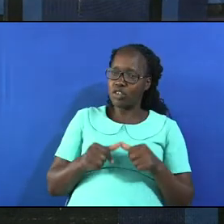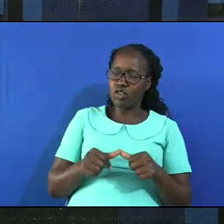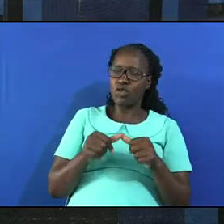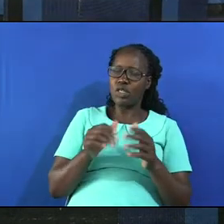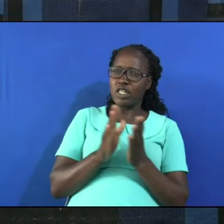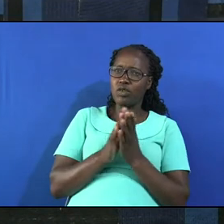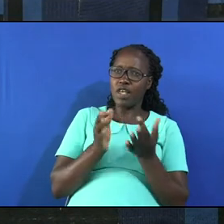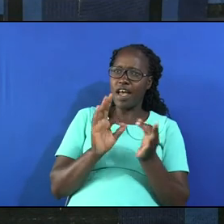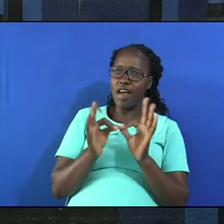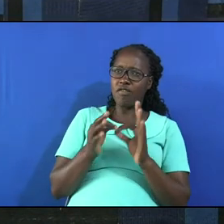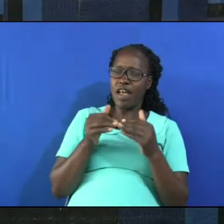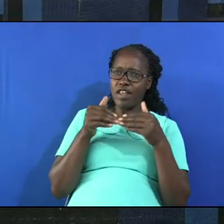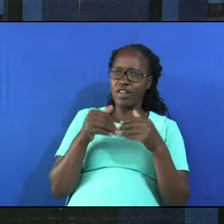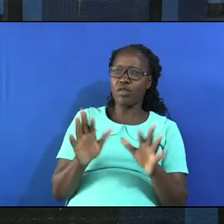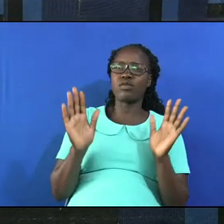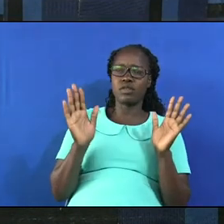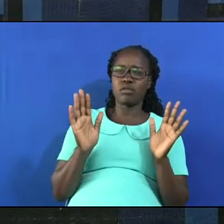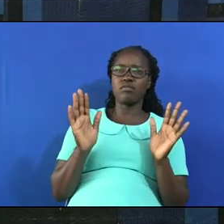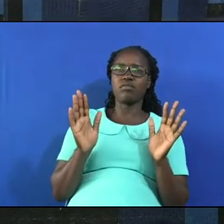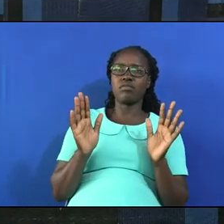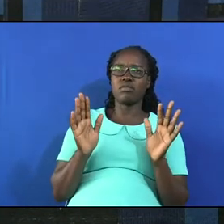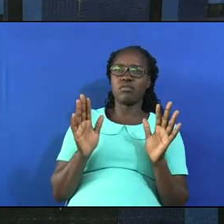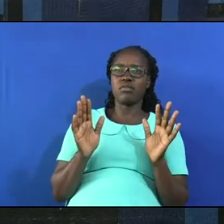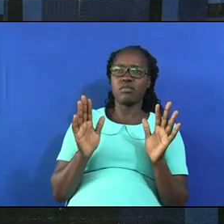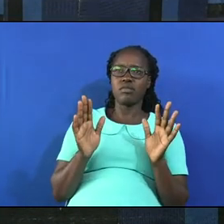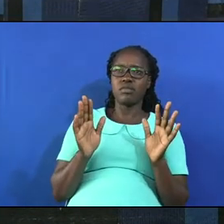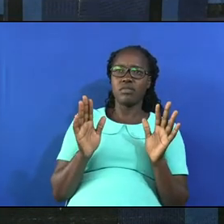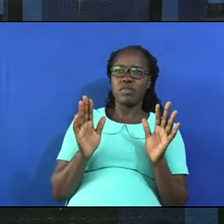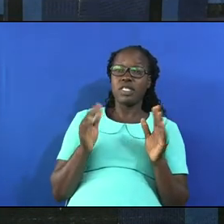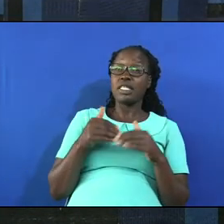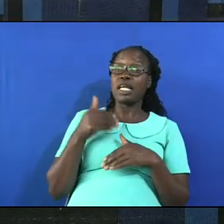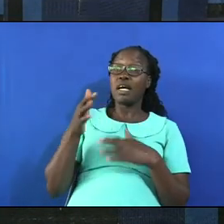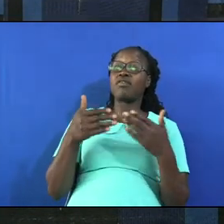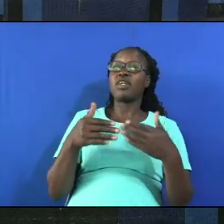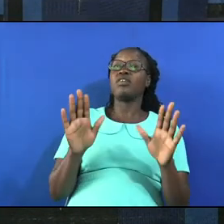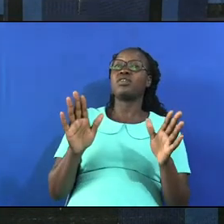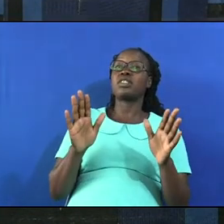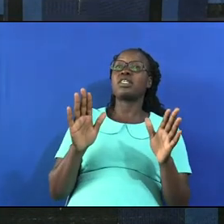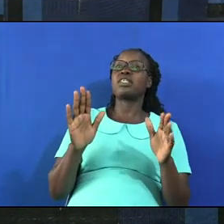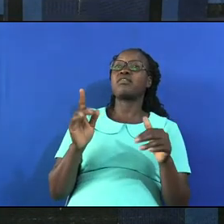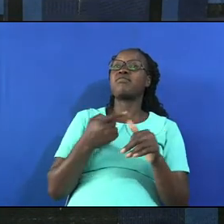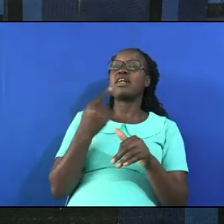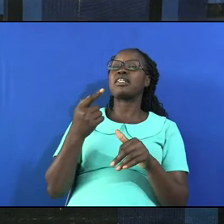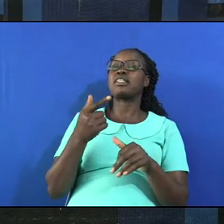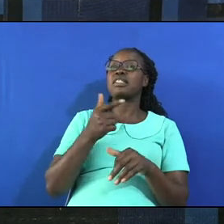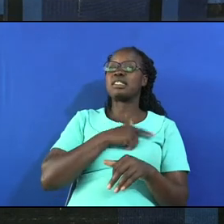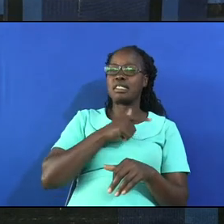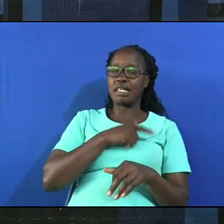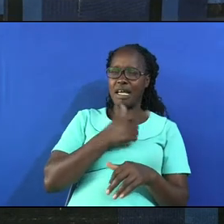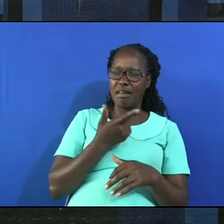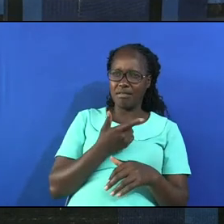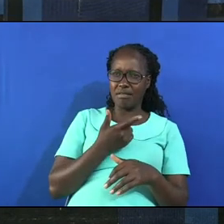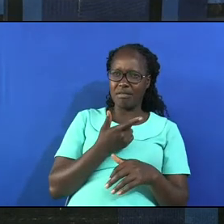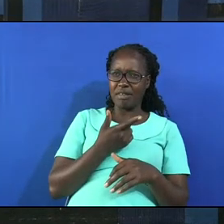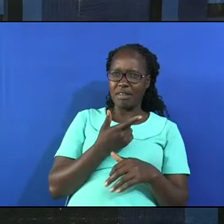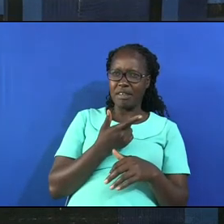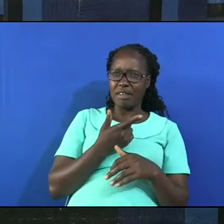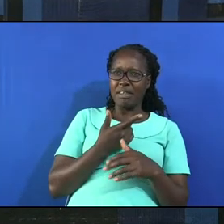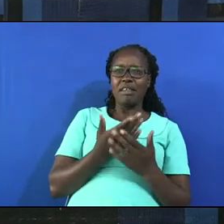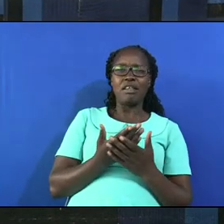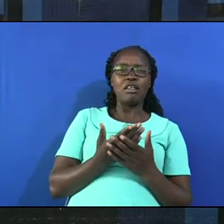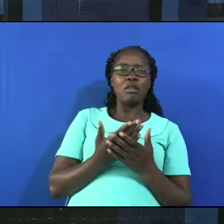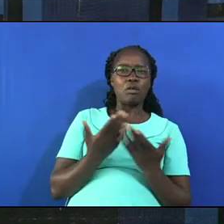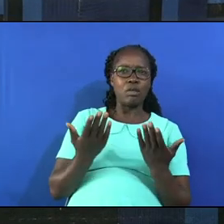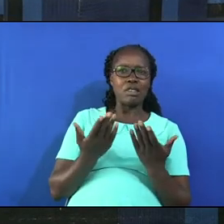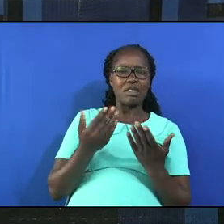love affair. He lost. And after losing the first love, Samson was dumb